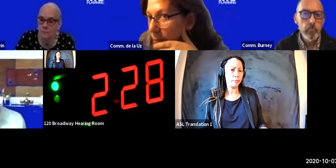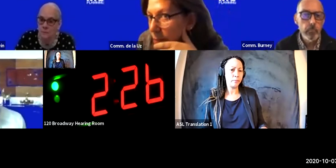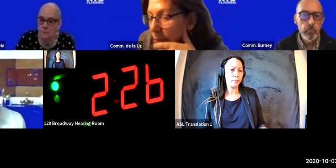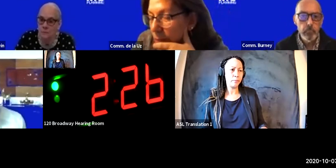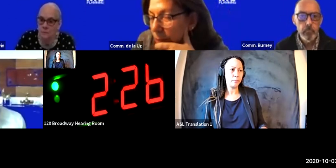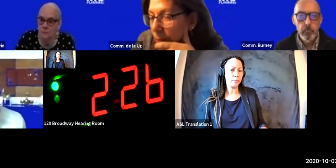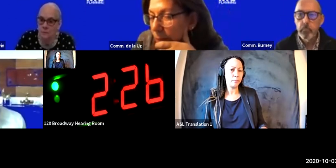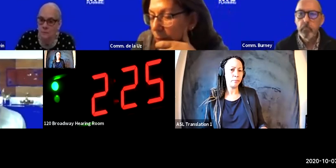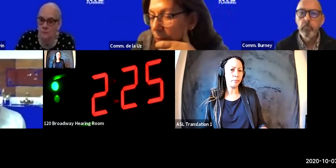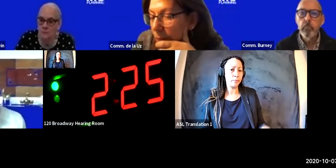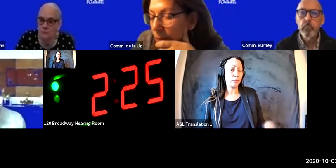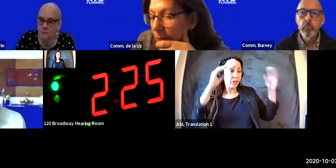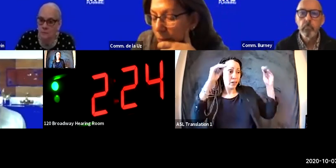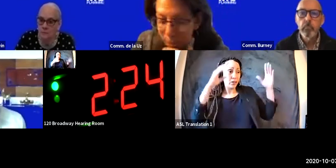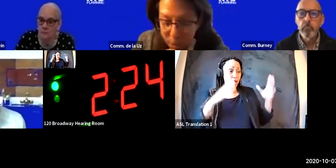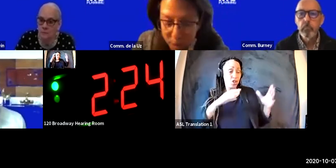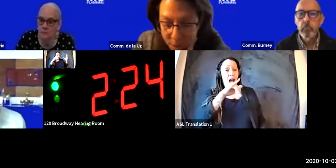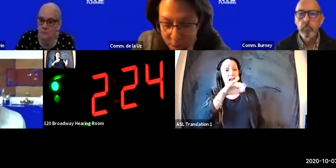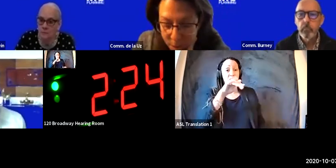teachers at ICS